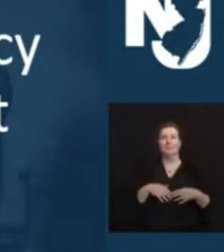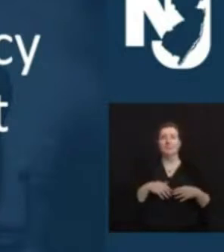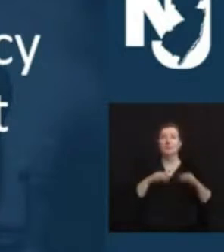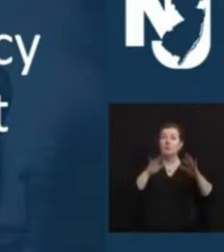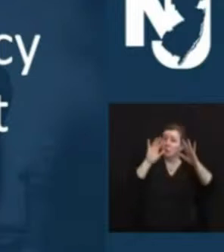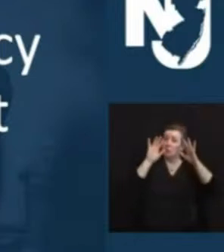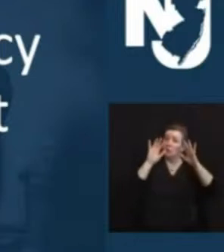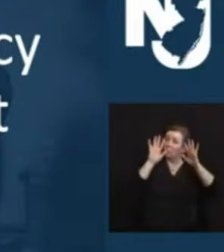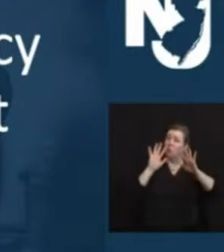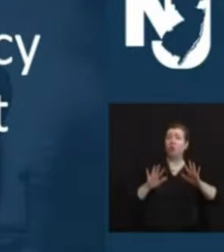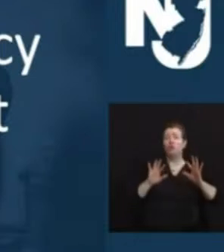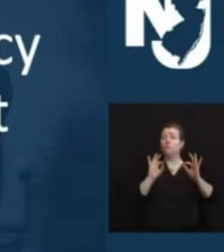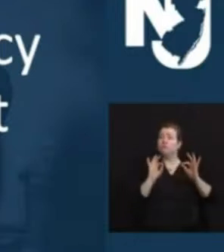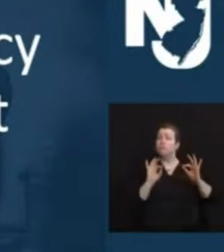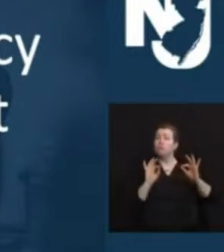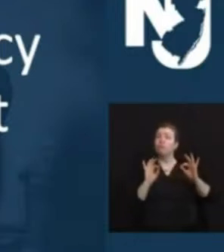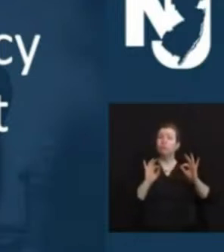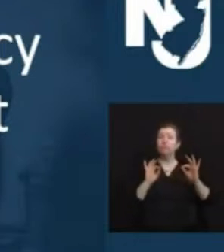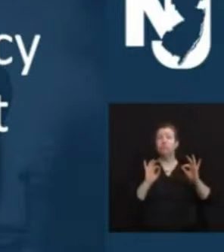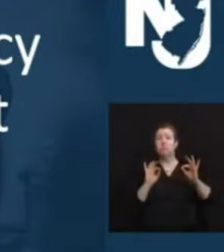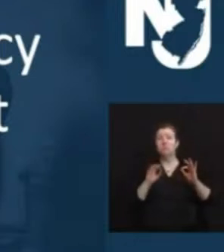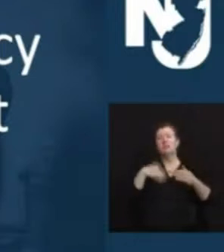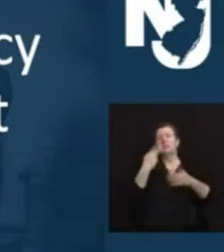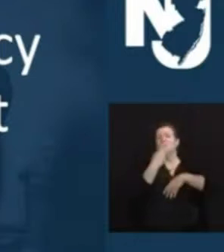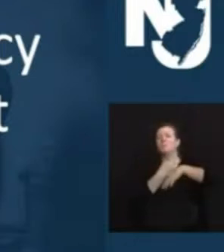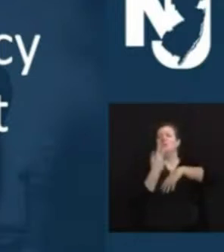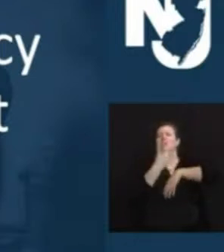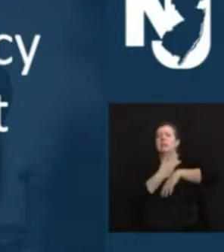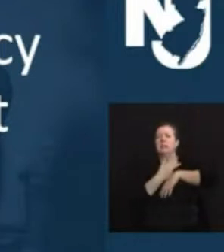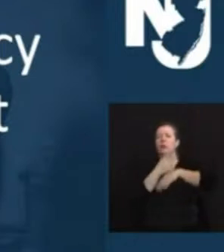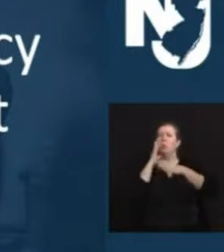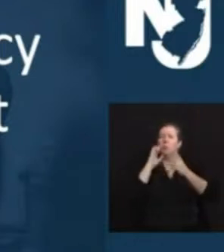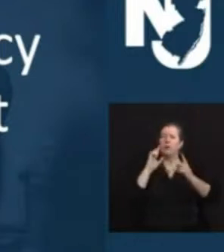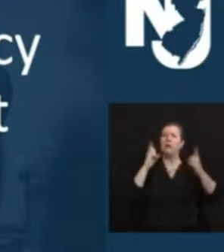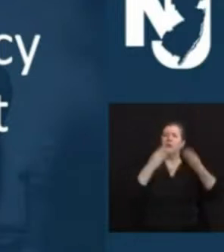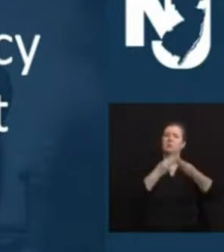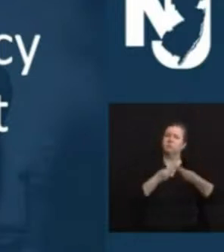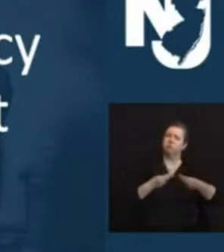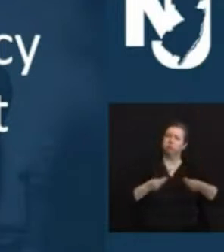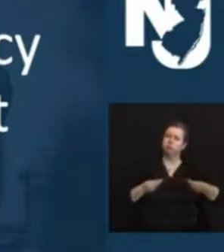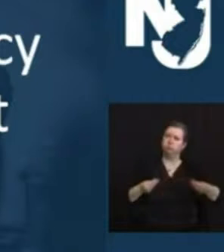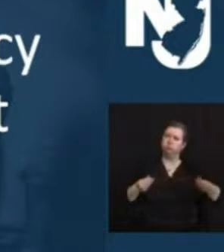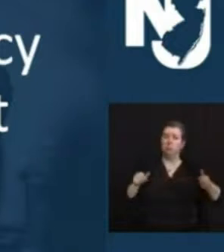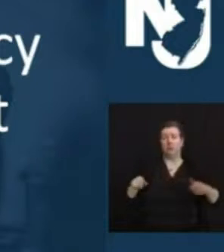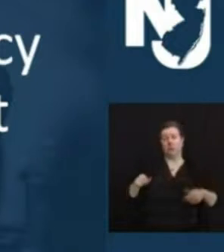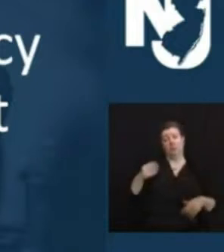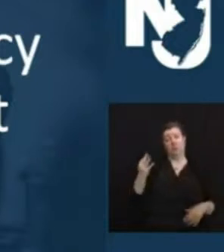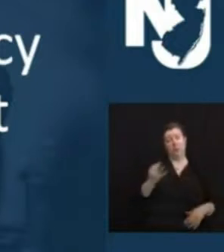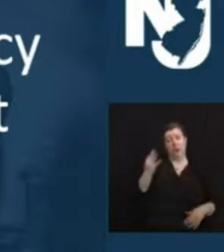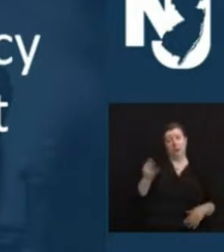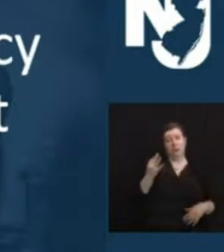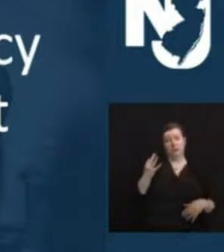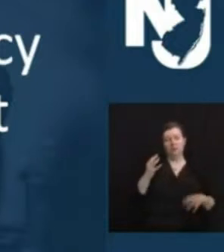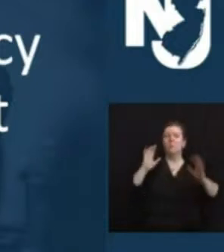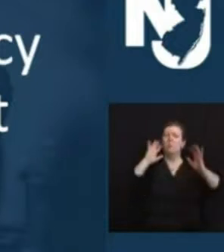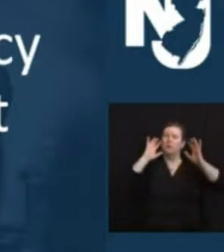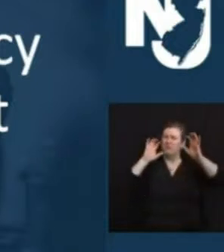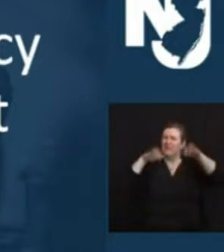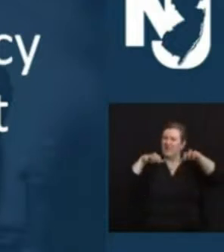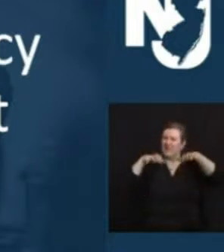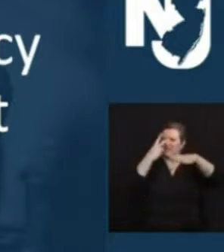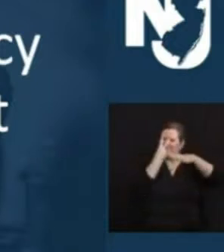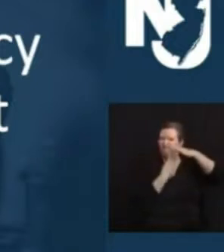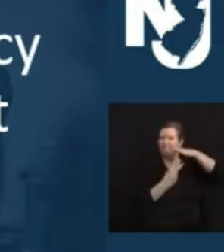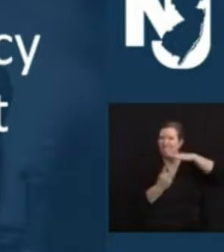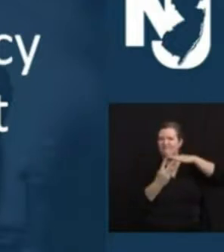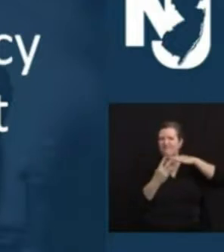above freezing to get things melting, just in time for some rain, I believe, on Friday, Pat, and another potential snow on Sunday. And I